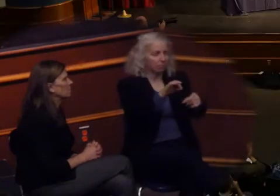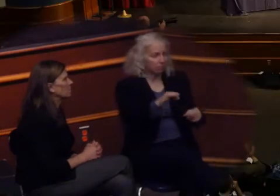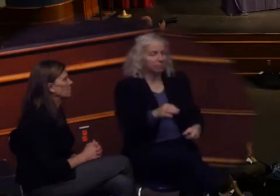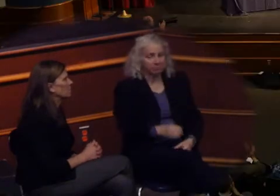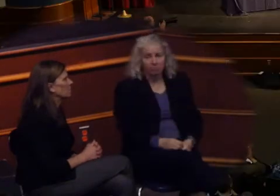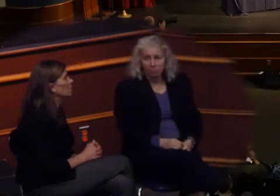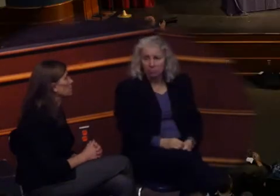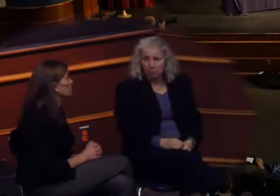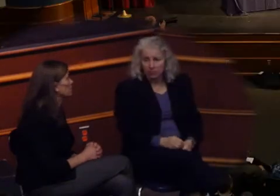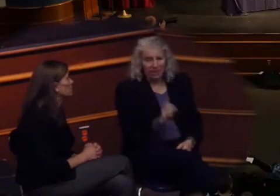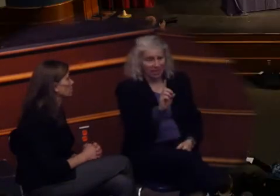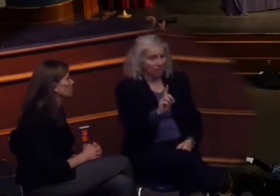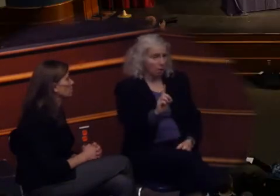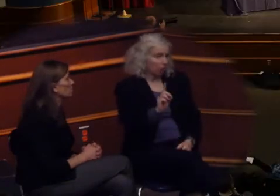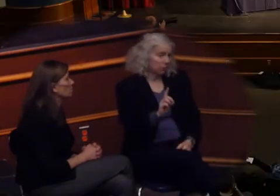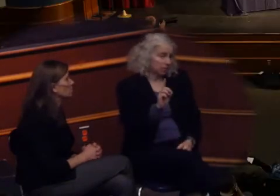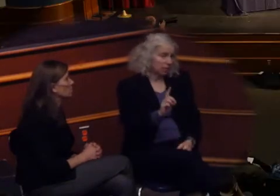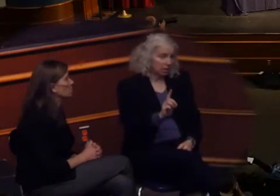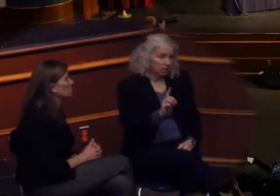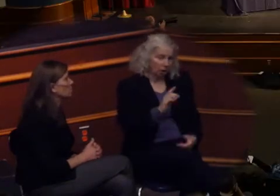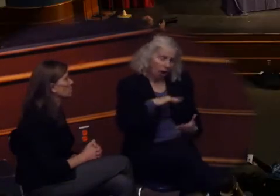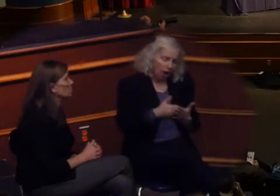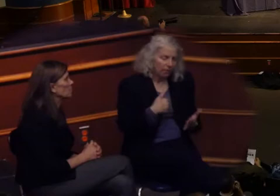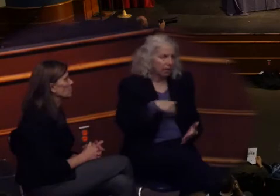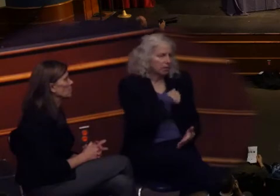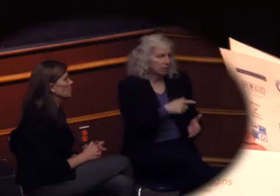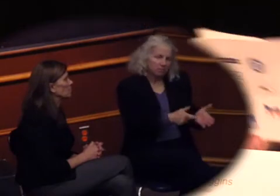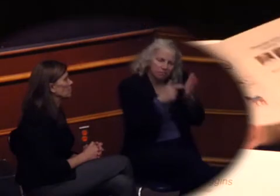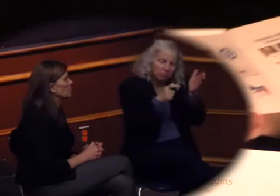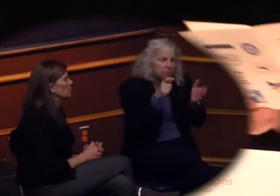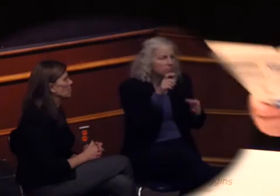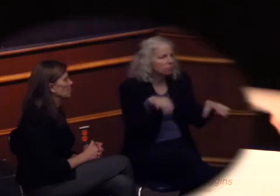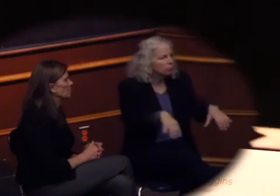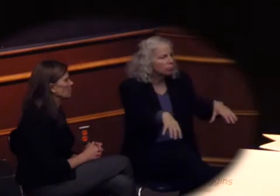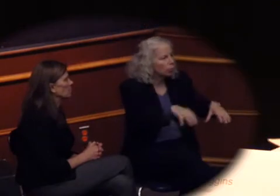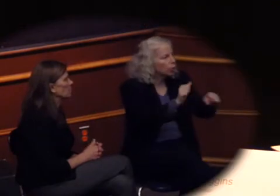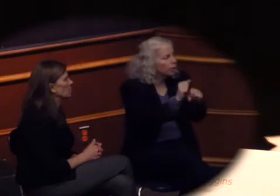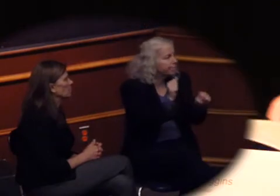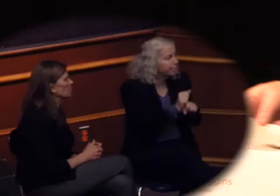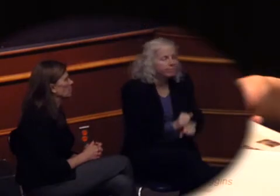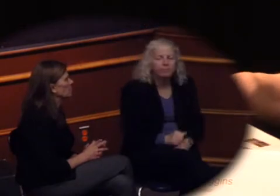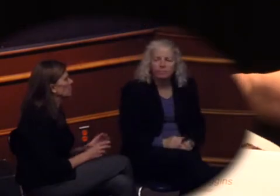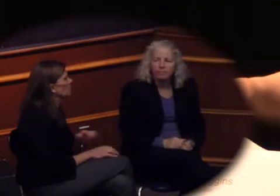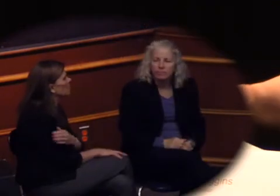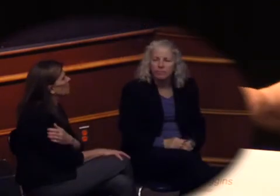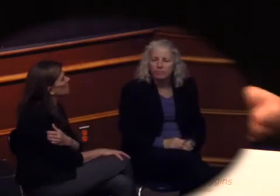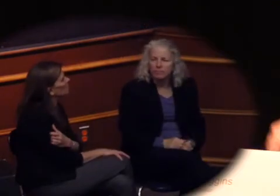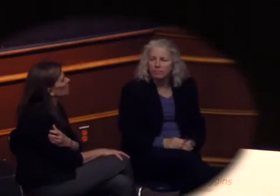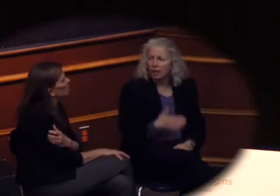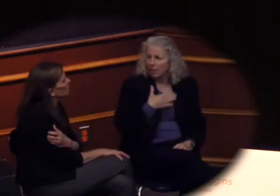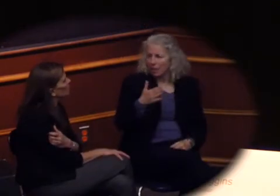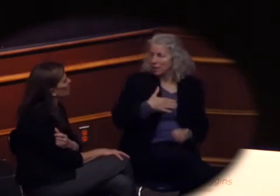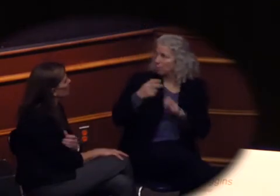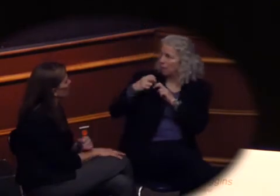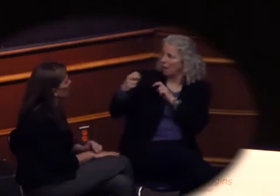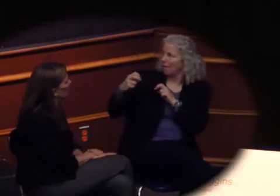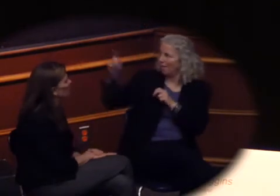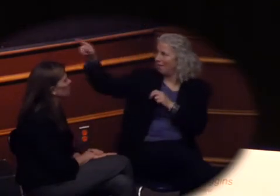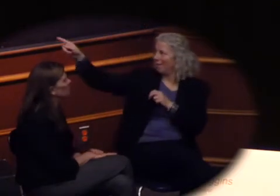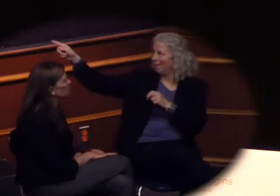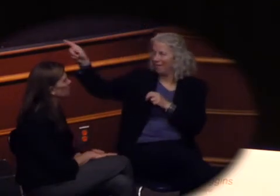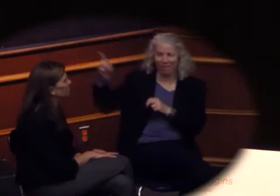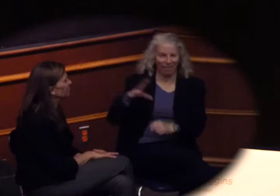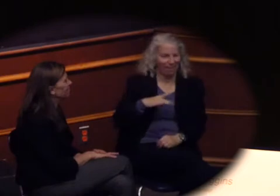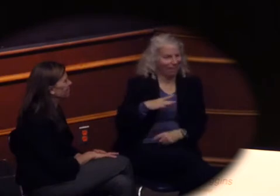And democracy is about all of us doing the work. So I'm really happy with this panel that we have here. I